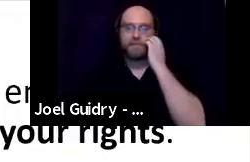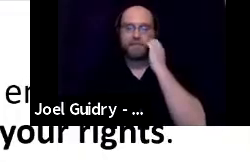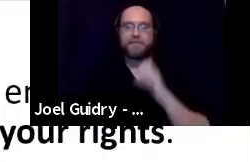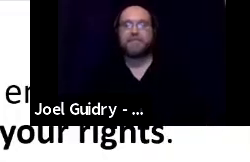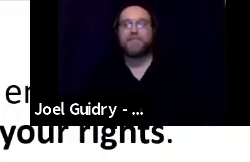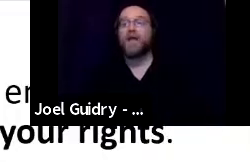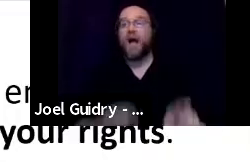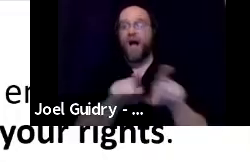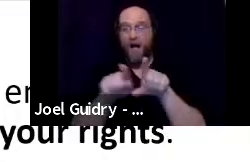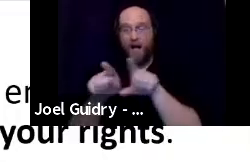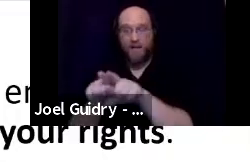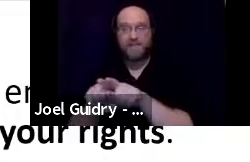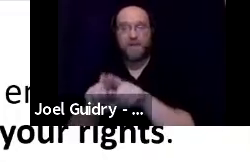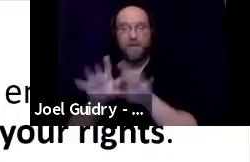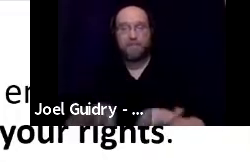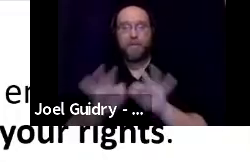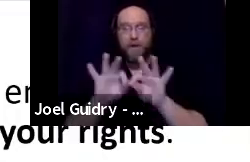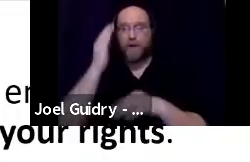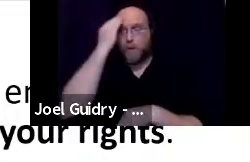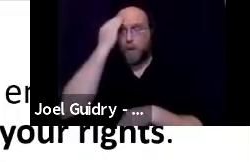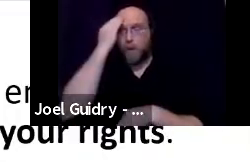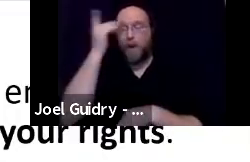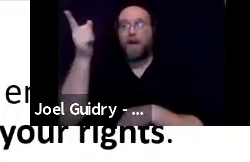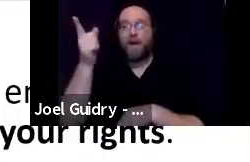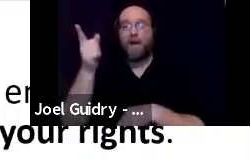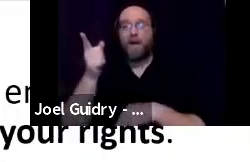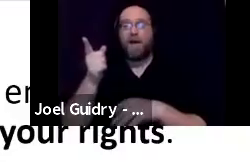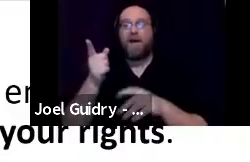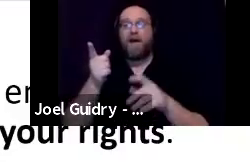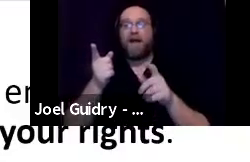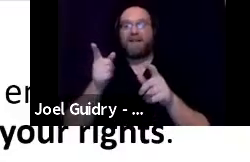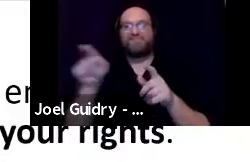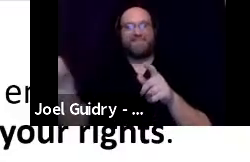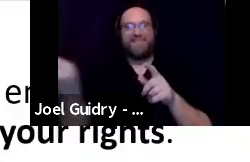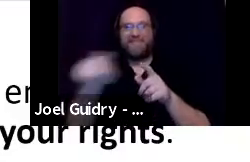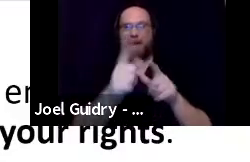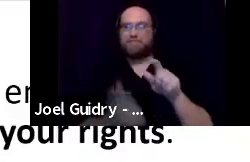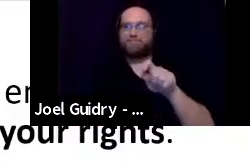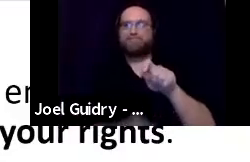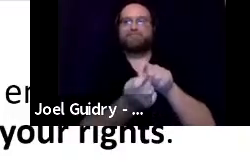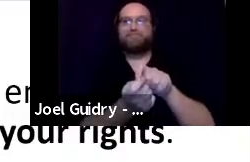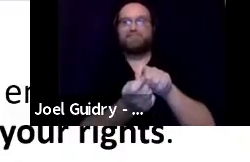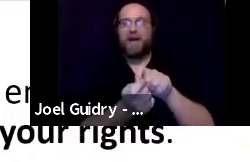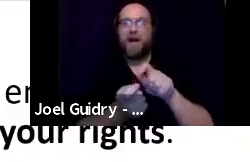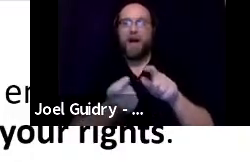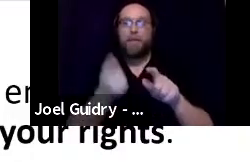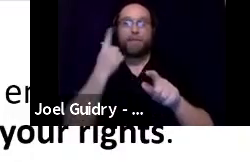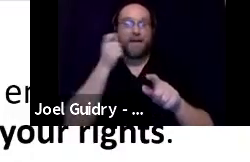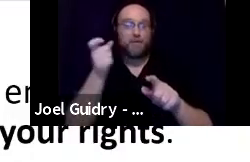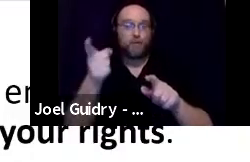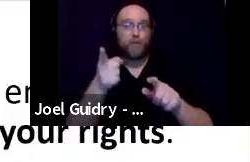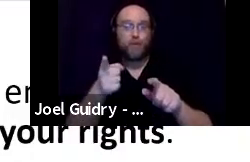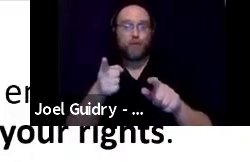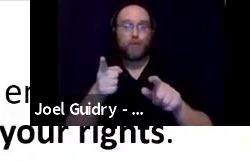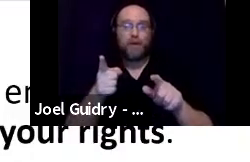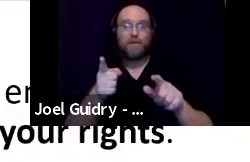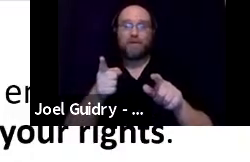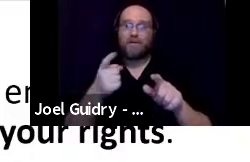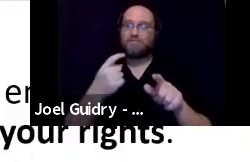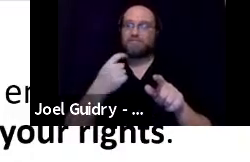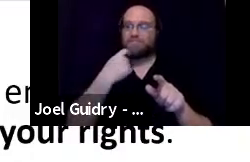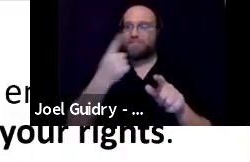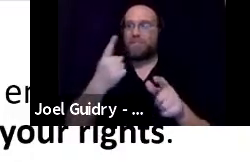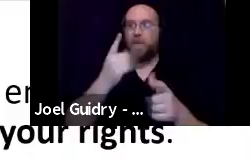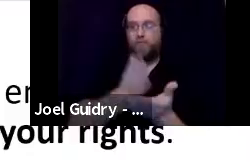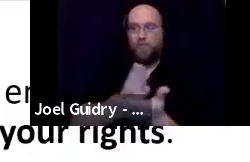be retaliated against for exercising these rights. You are guaranteed a safe working environment, and you are guaranteed to be free